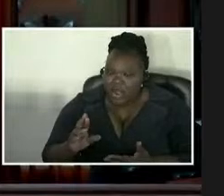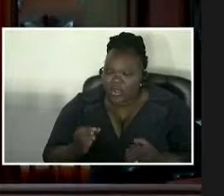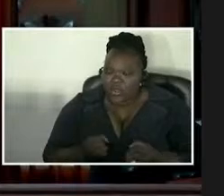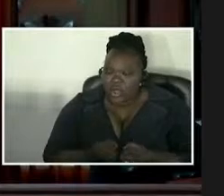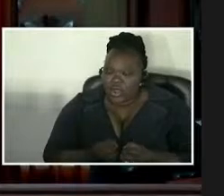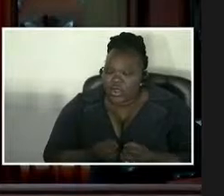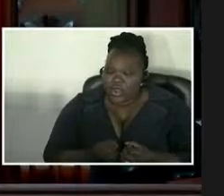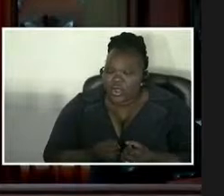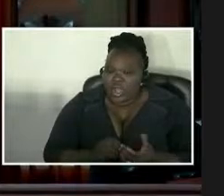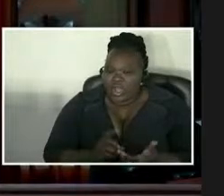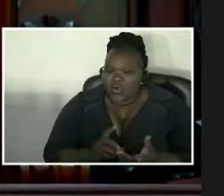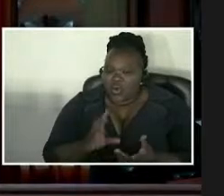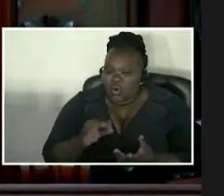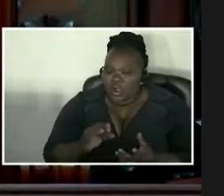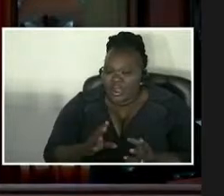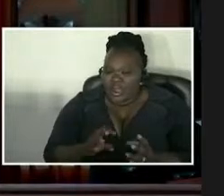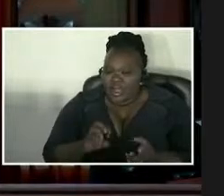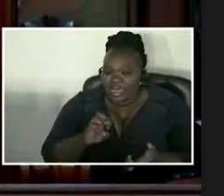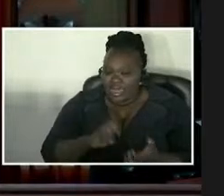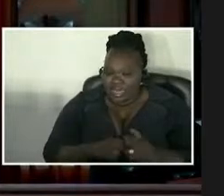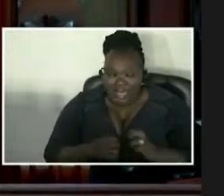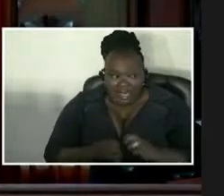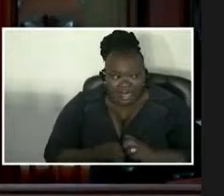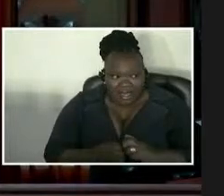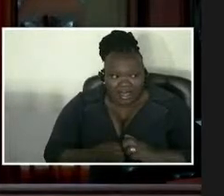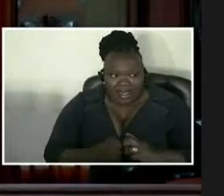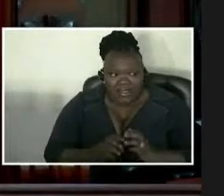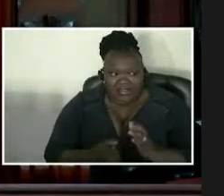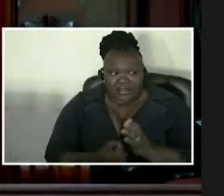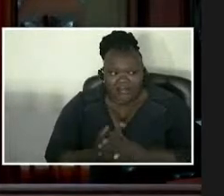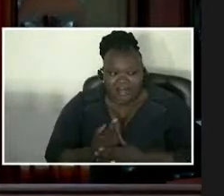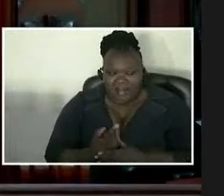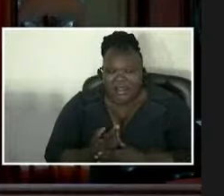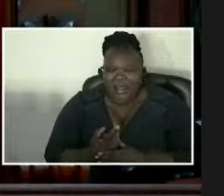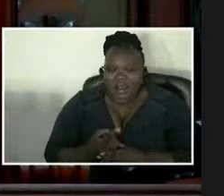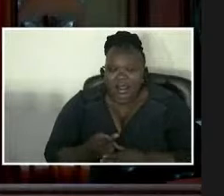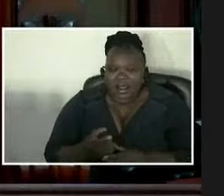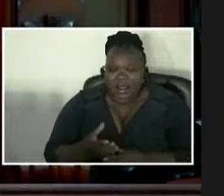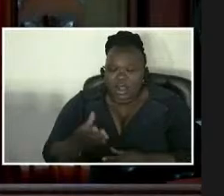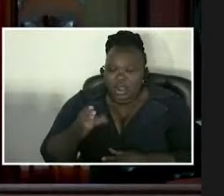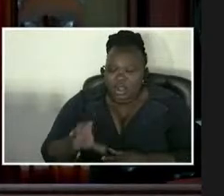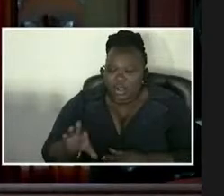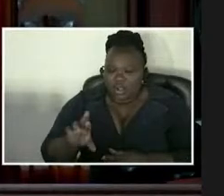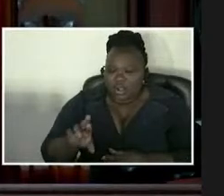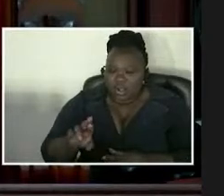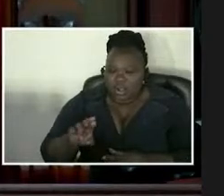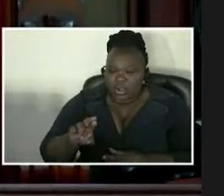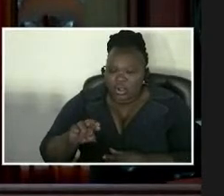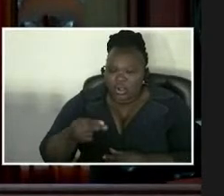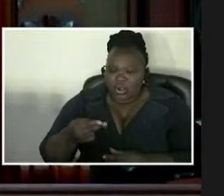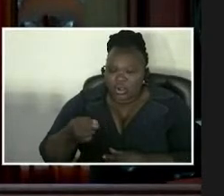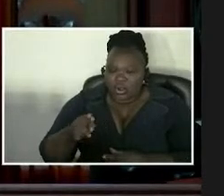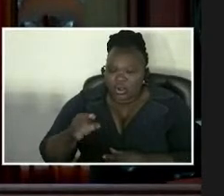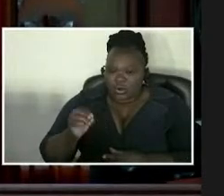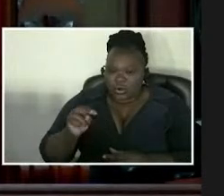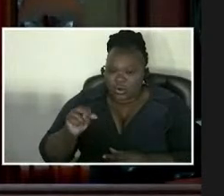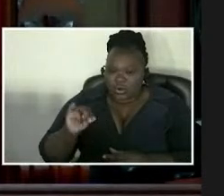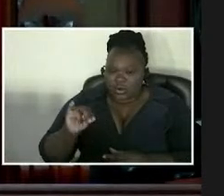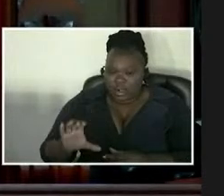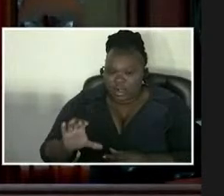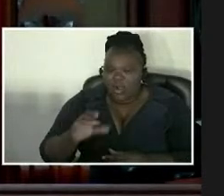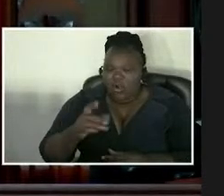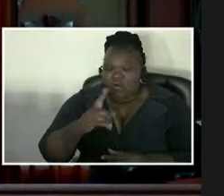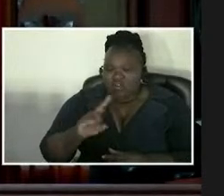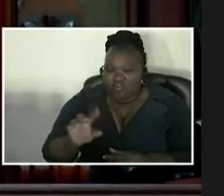myalgic and kept from encephalomyelitis or chronic fatigue syndrome which is generally misdiagnosed with